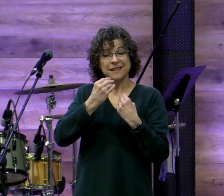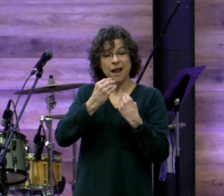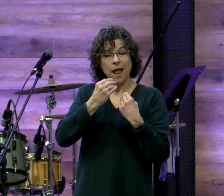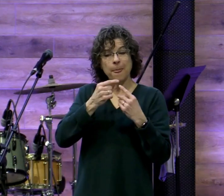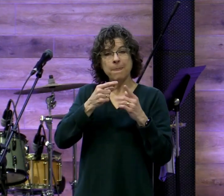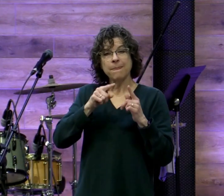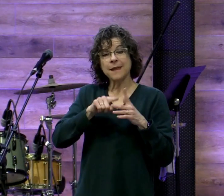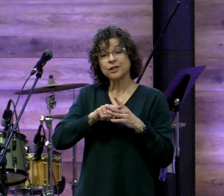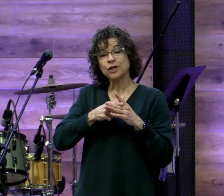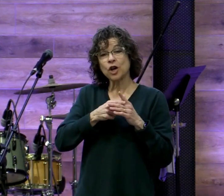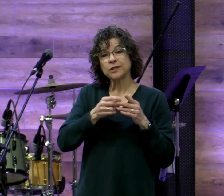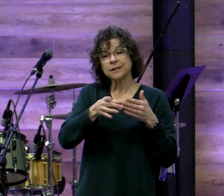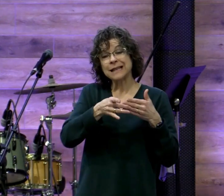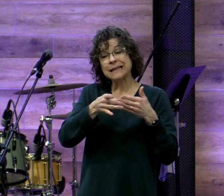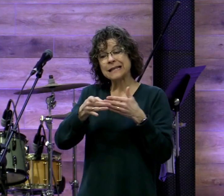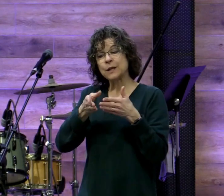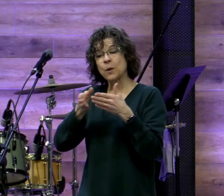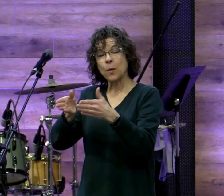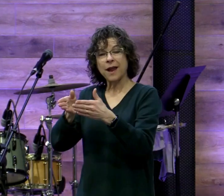will end all other parties. Now,